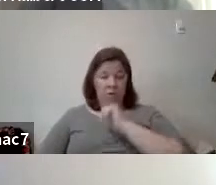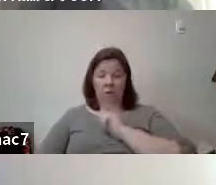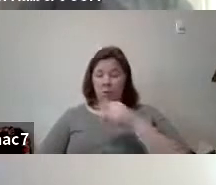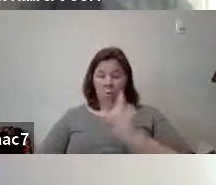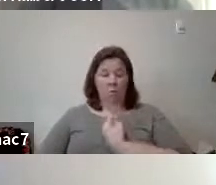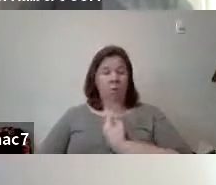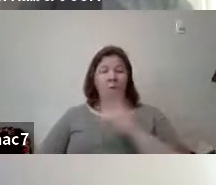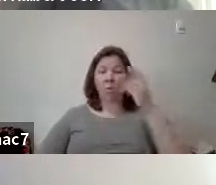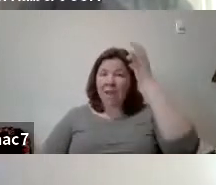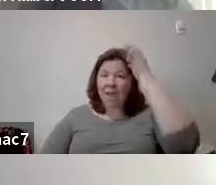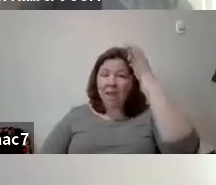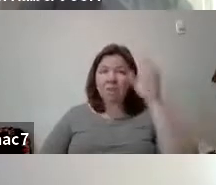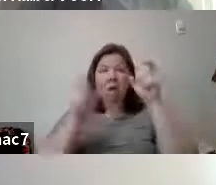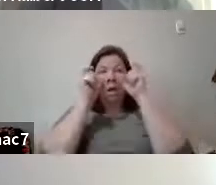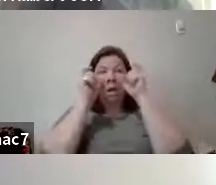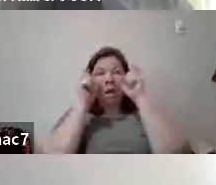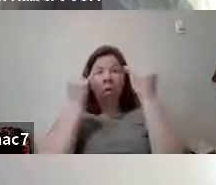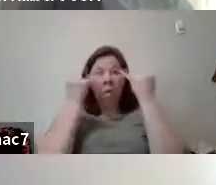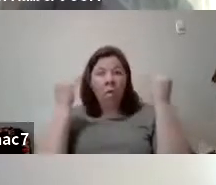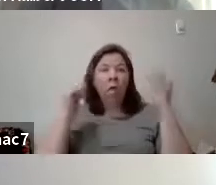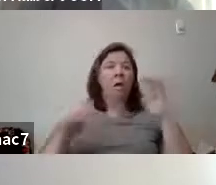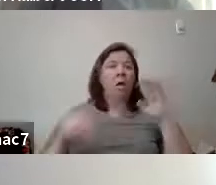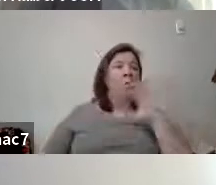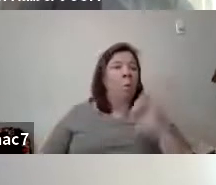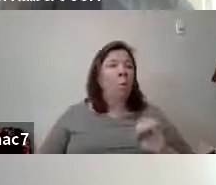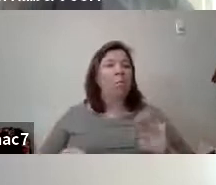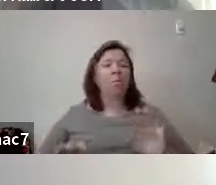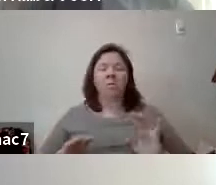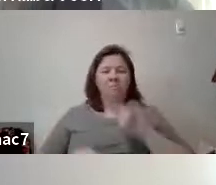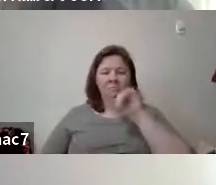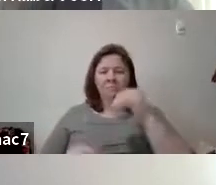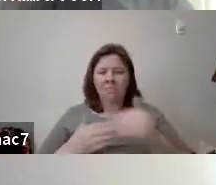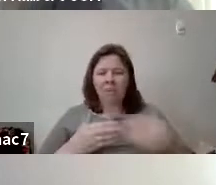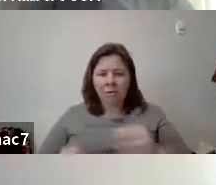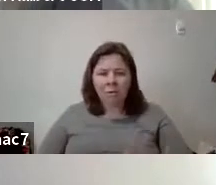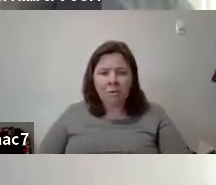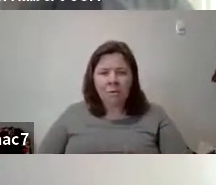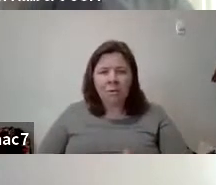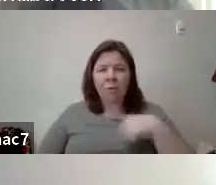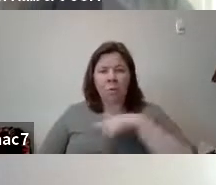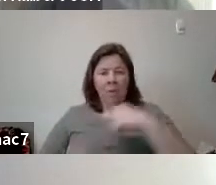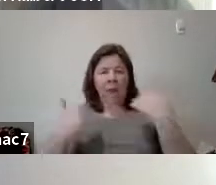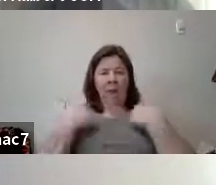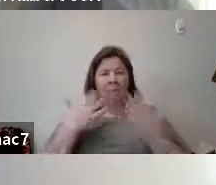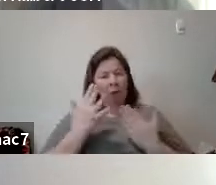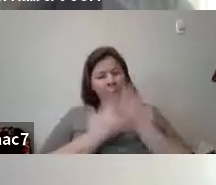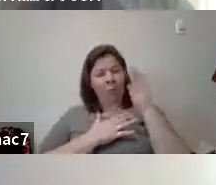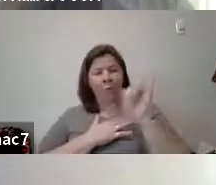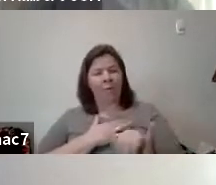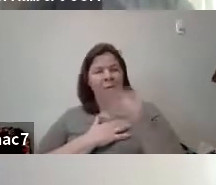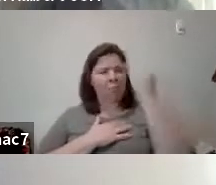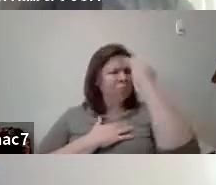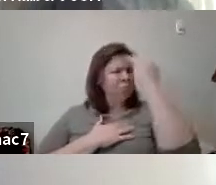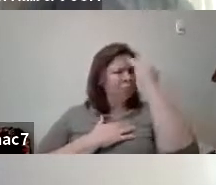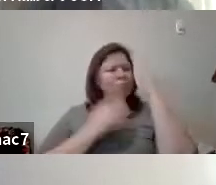gray hairs, bifocals, reading glasses and all that sort of stuff, because we have been through the ringer. And now we're